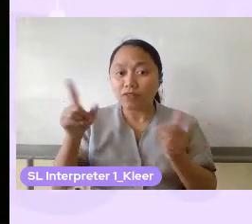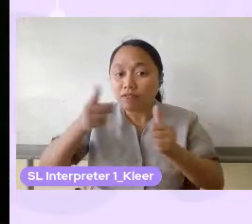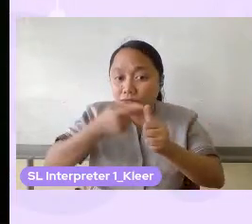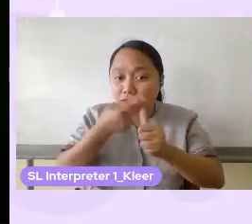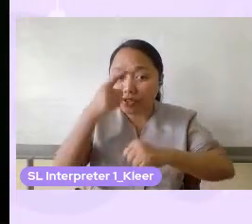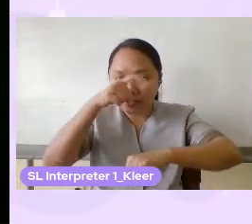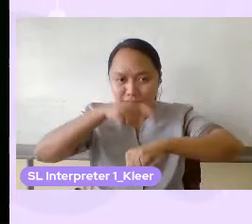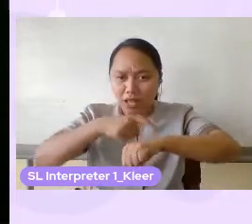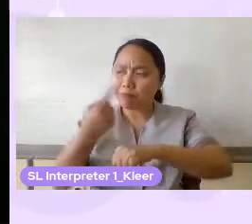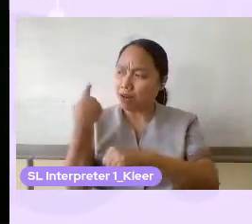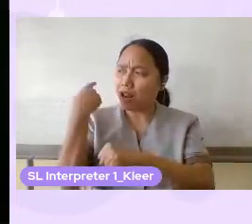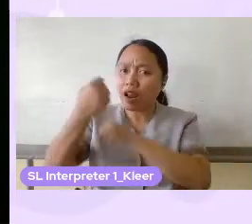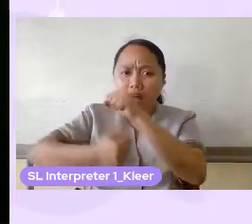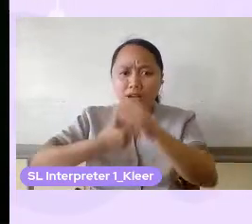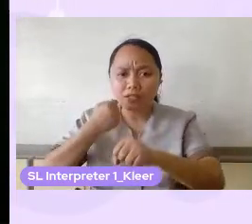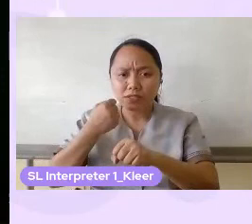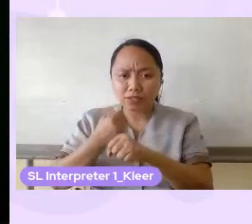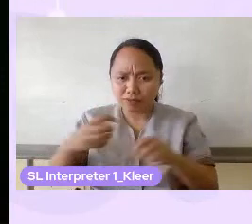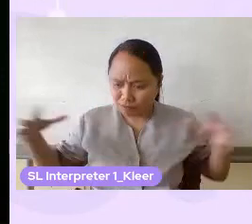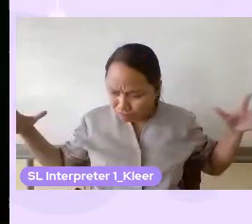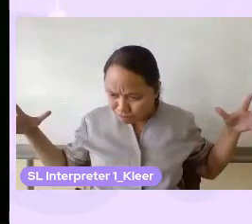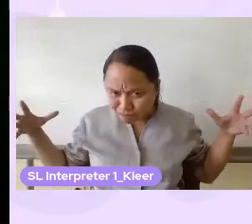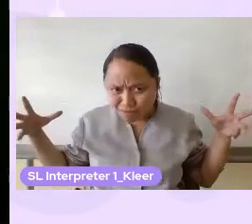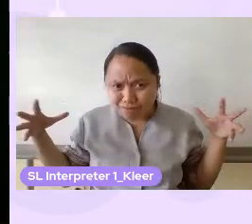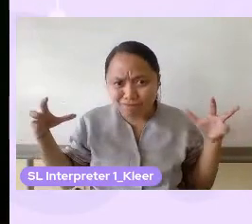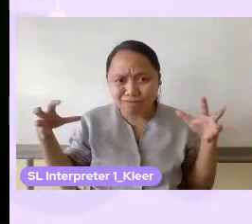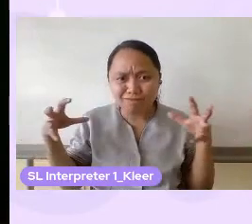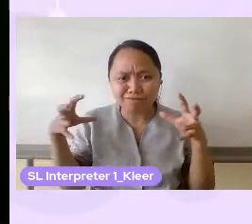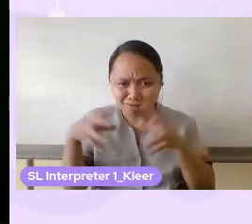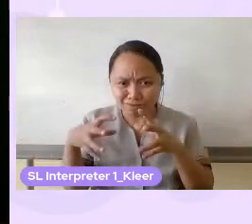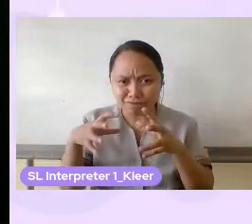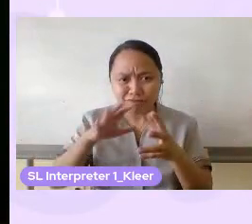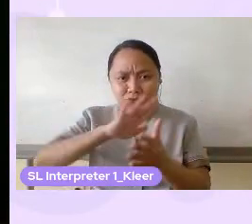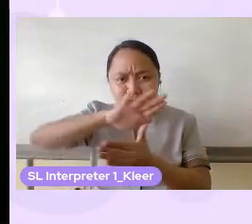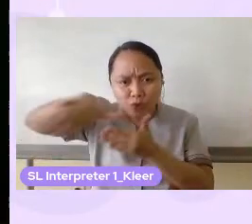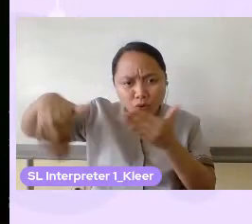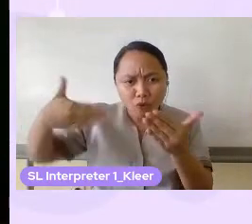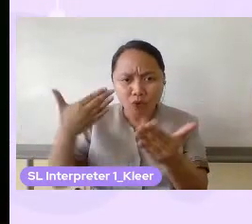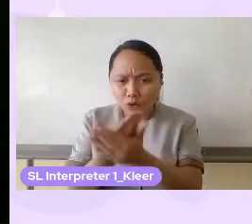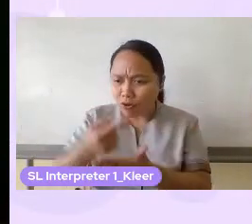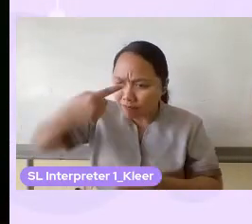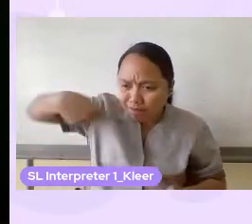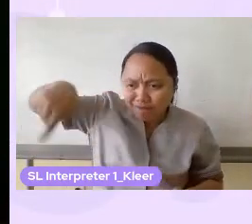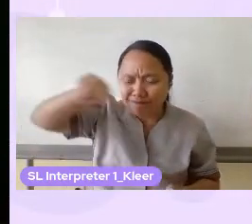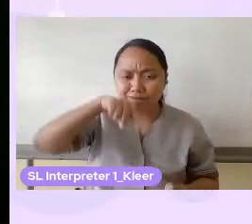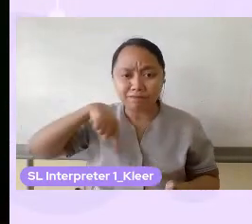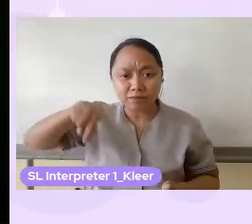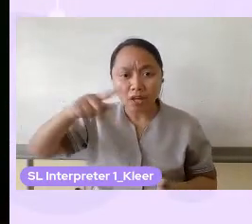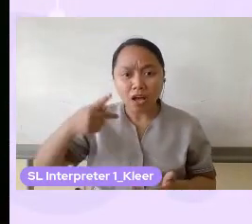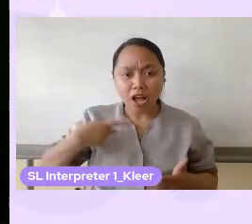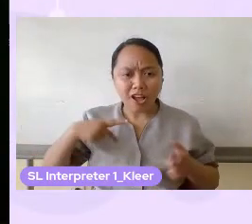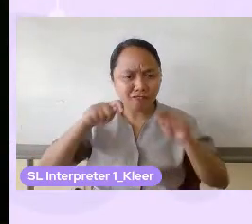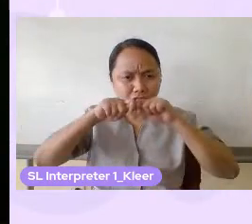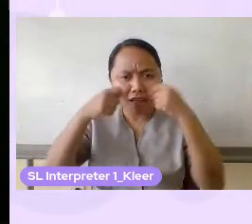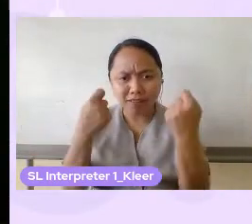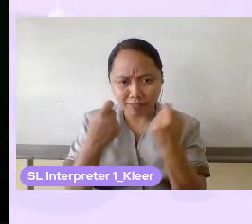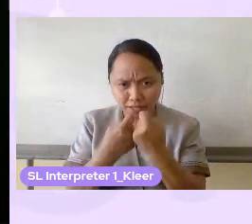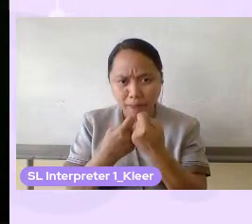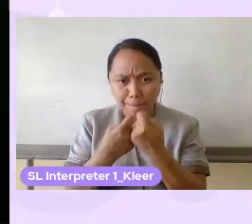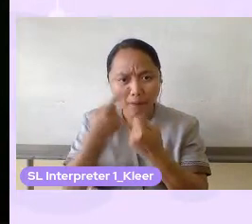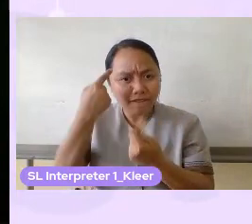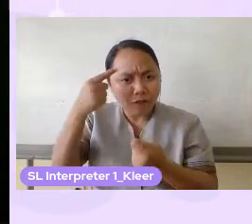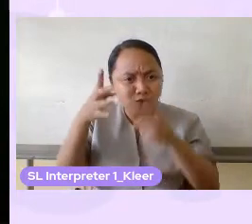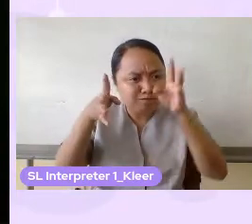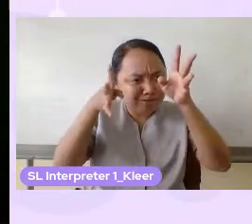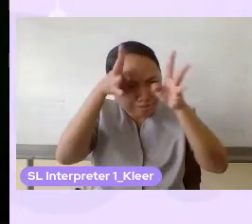year, out of more than 100 years of its existence, the ITU, all the nations, about